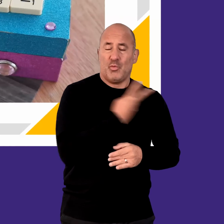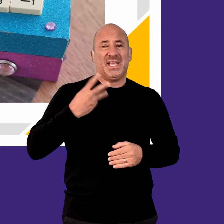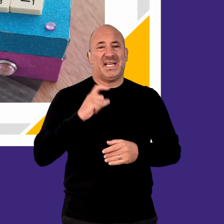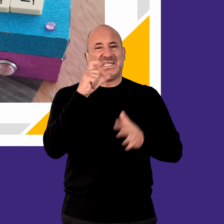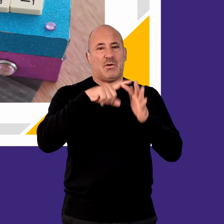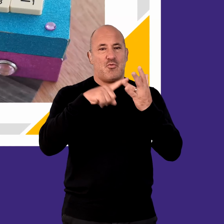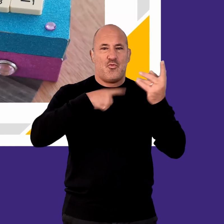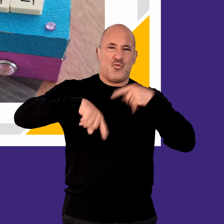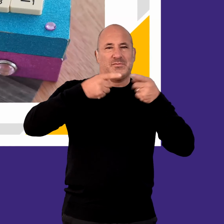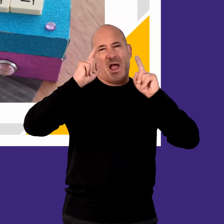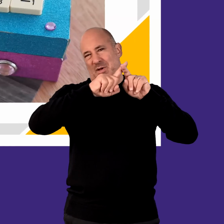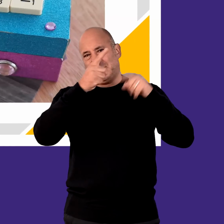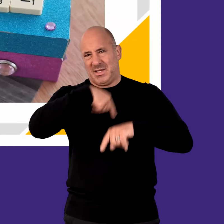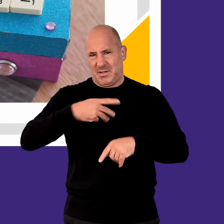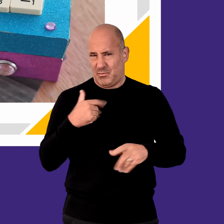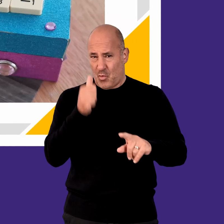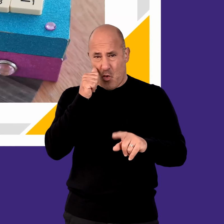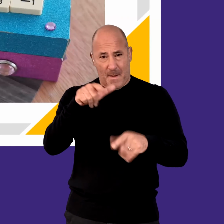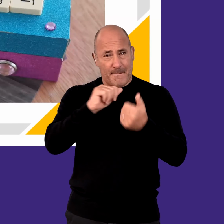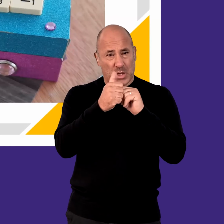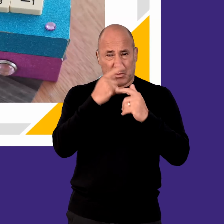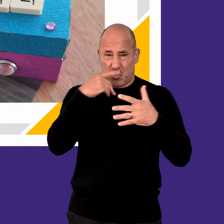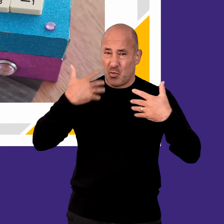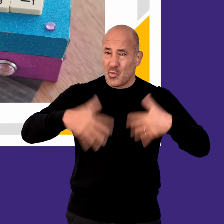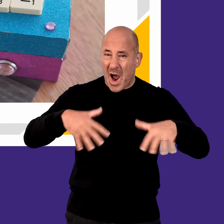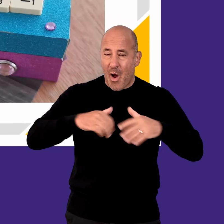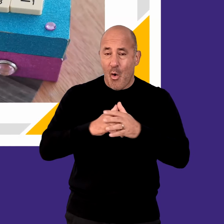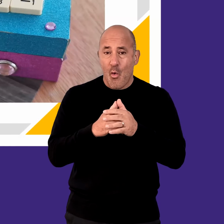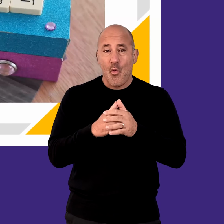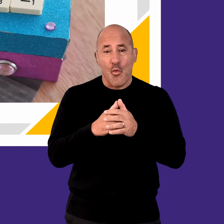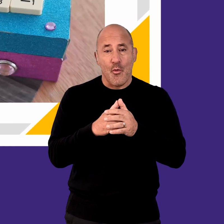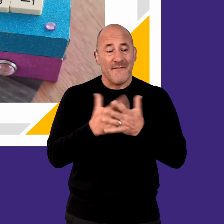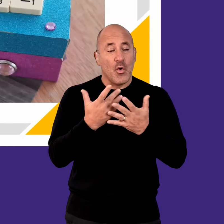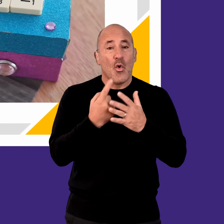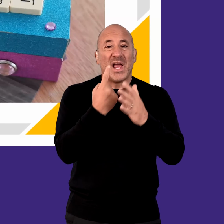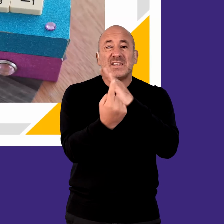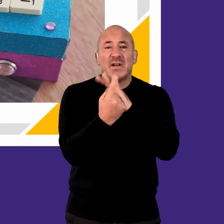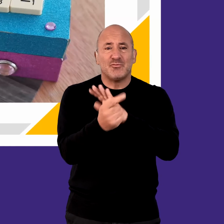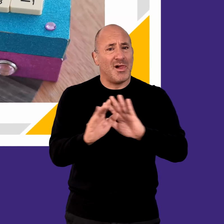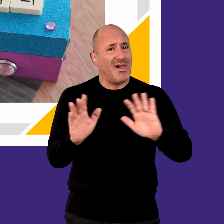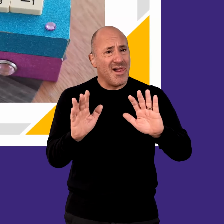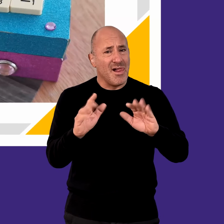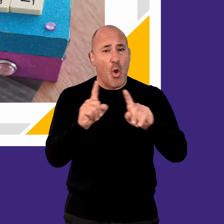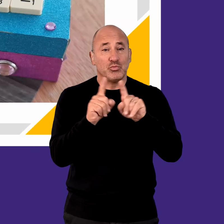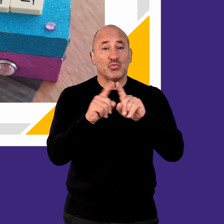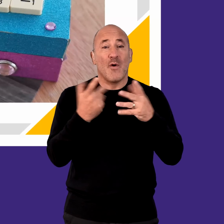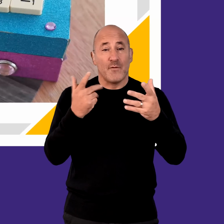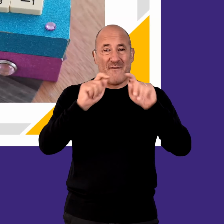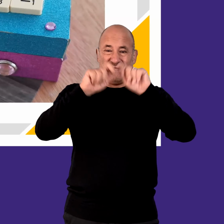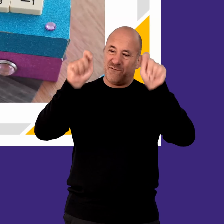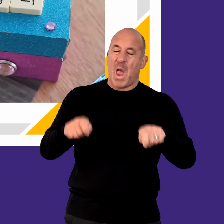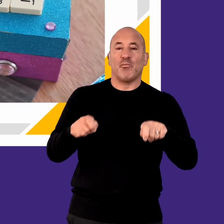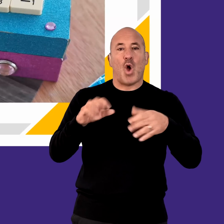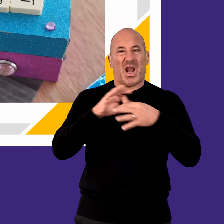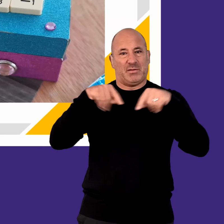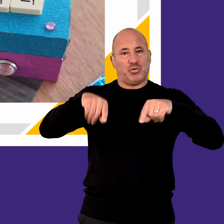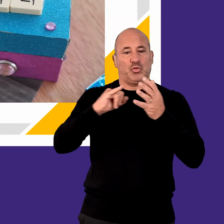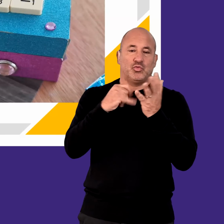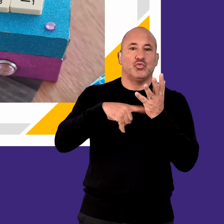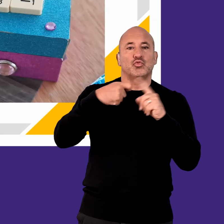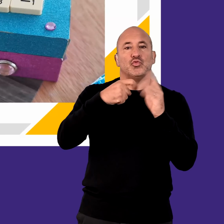to the partnership. So I think the three of us recognise that this partnership could make a massive difference, not just to the individuals it supports, but